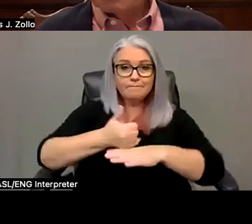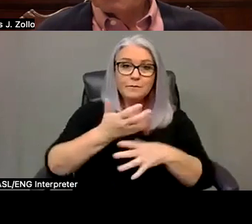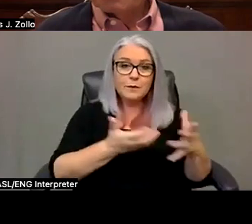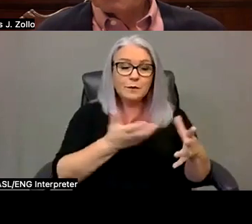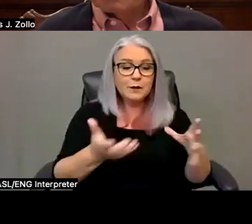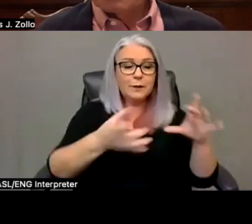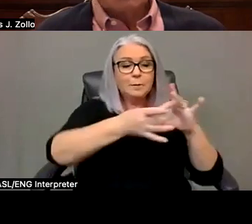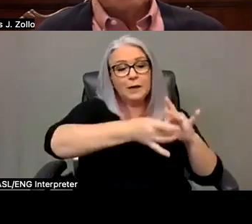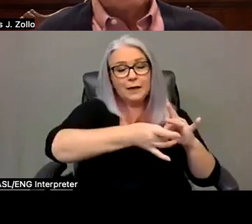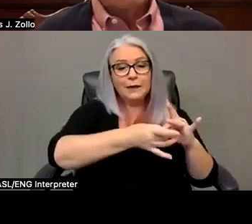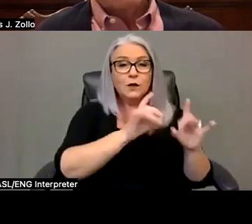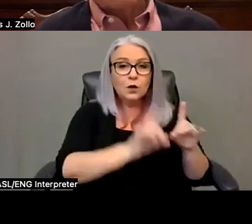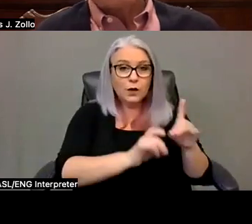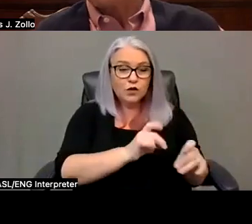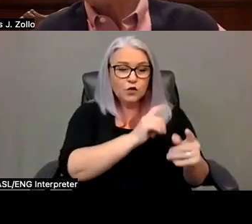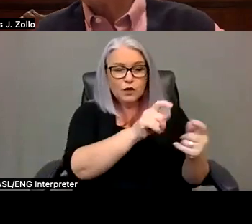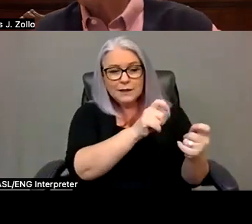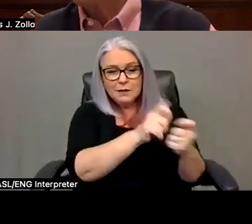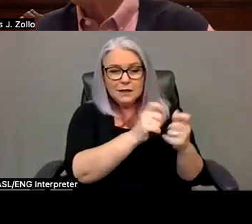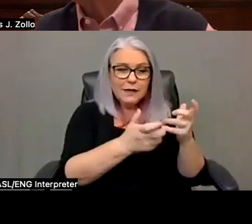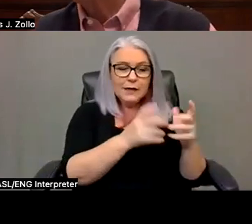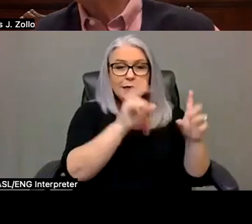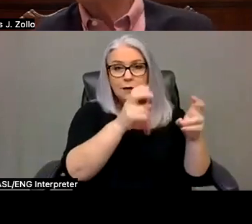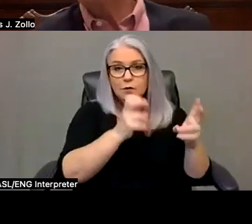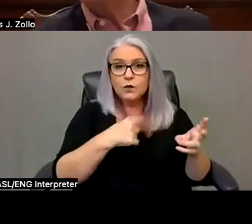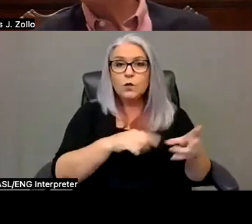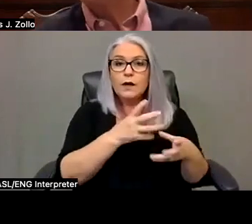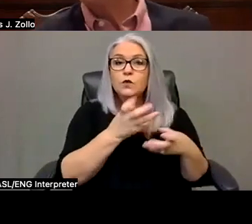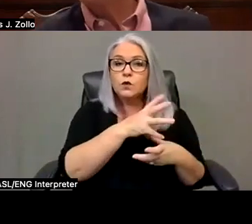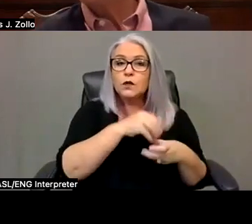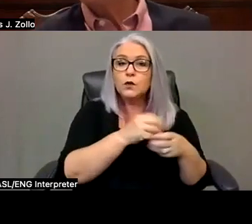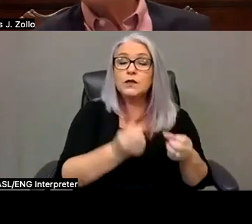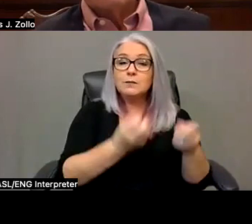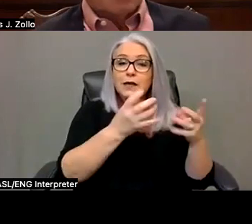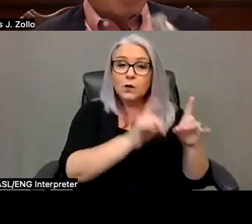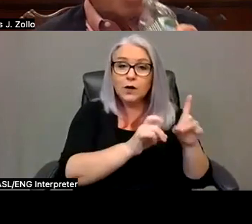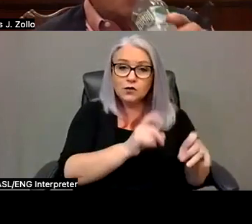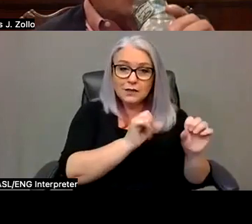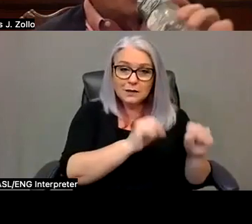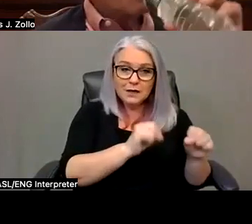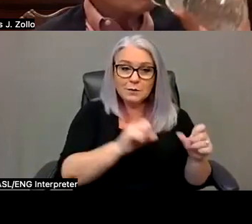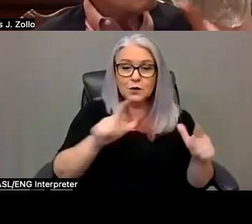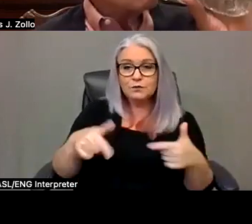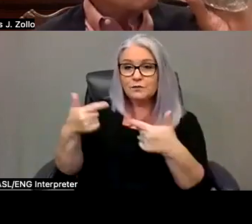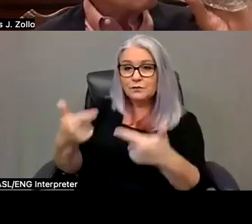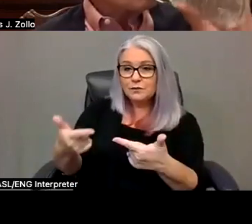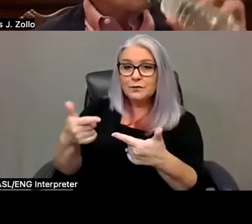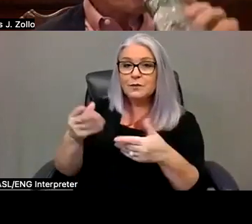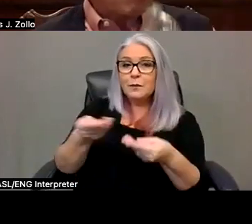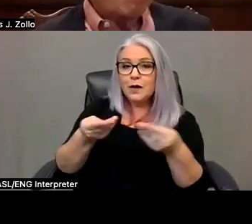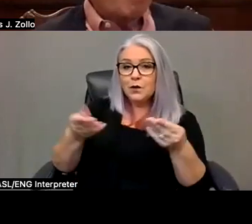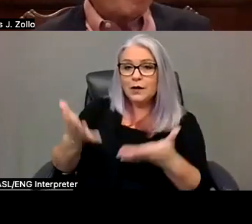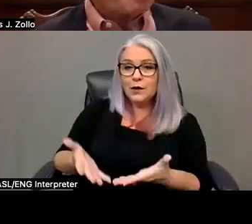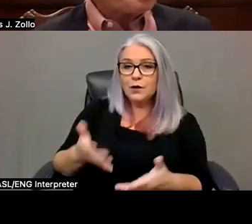on a similar subject to include as many as possible. And with that, I will turn the meeting over to the moderator,